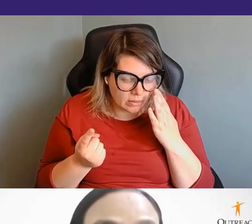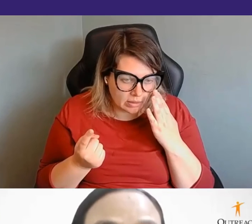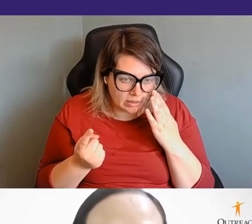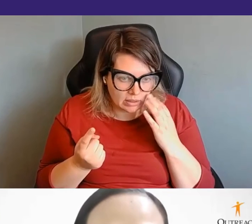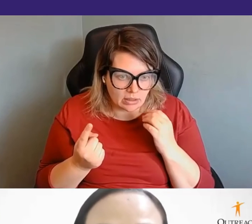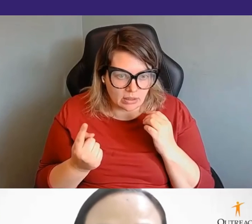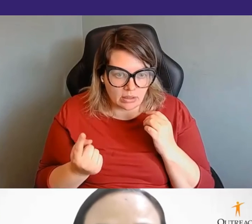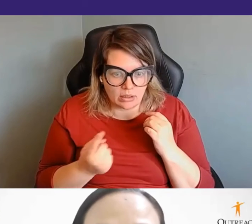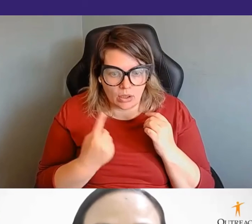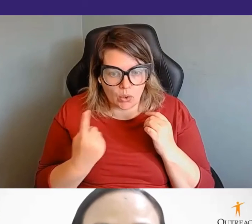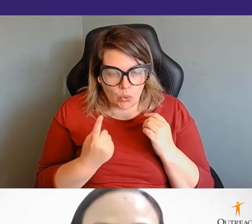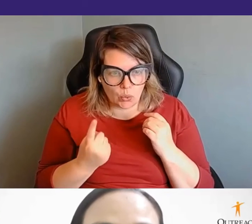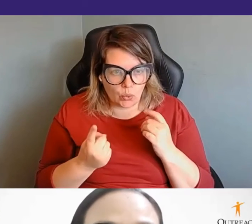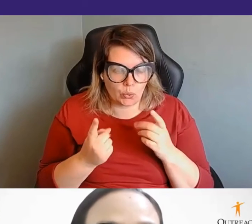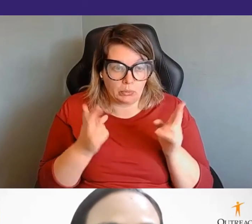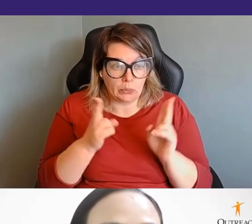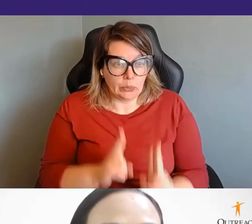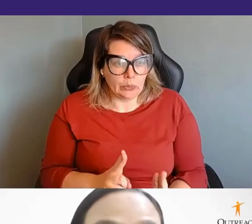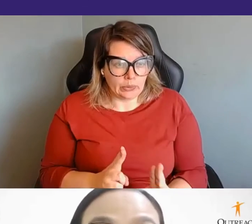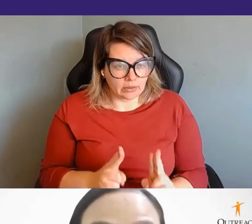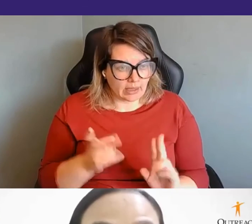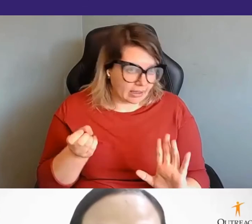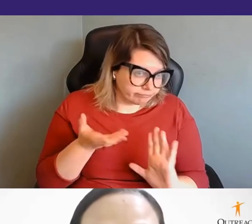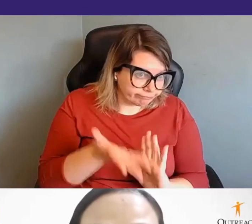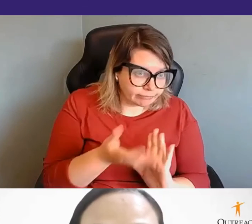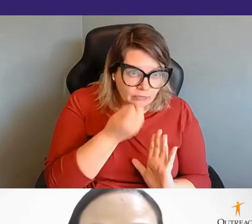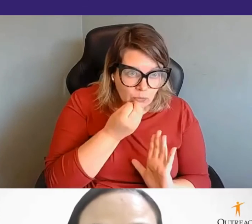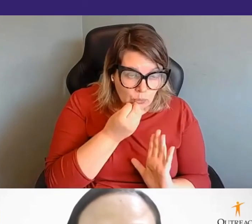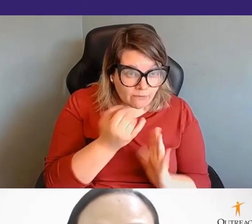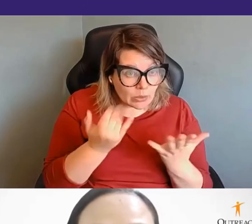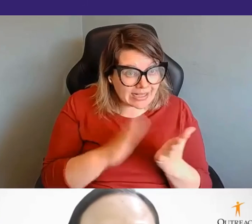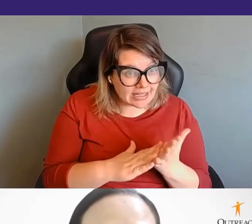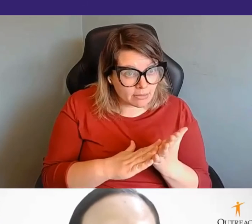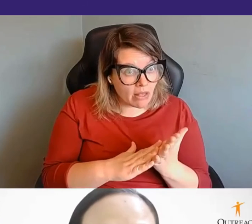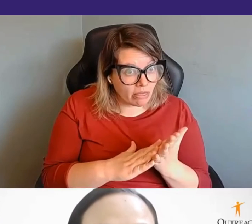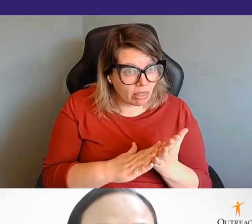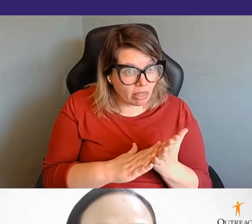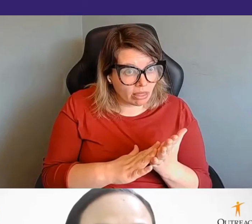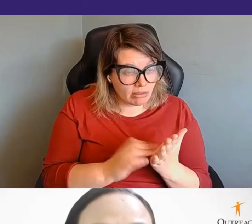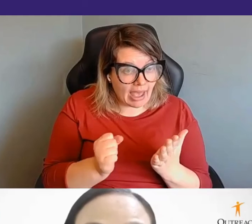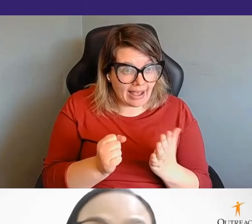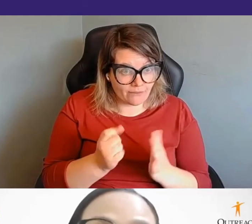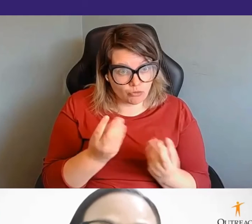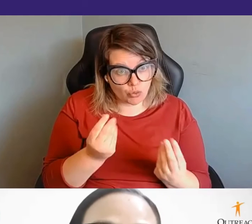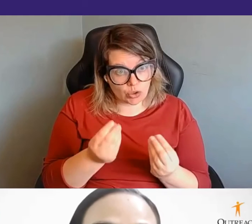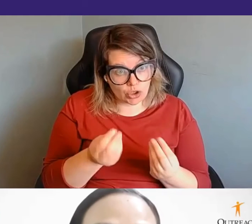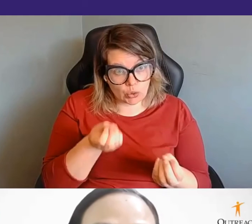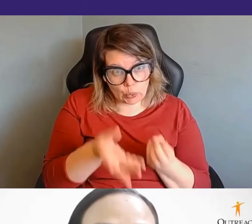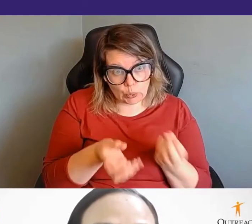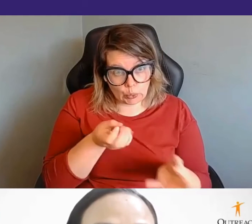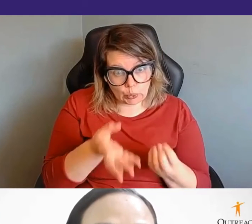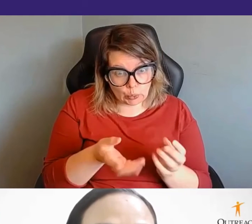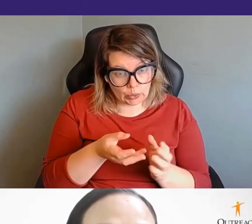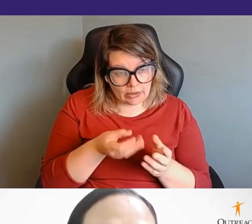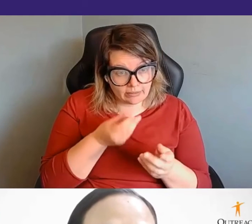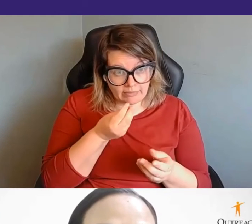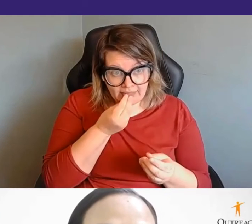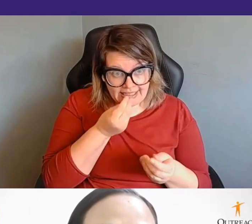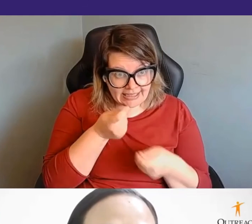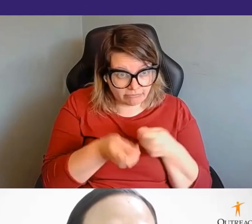measured underweight, for 6 months, feeding. And they were able